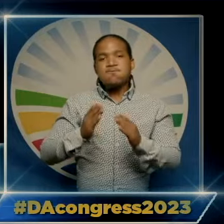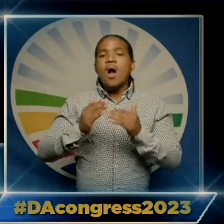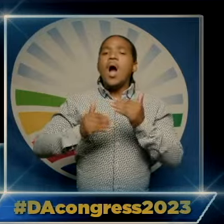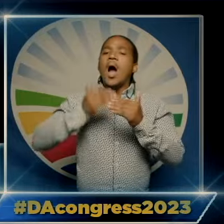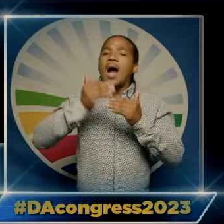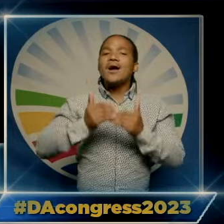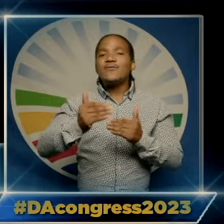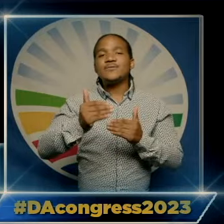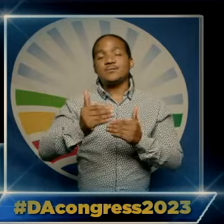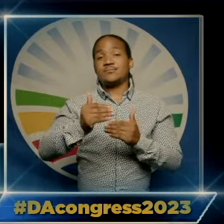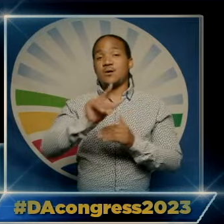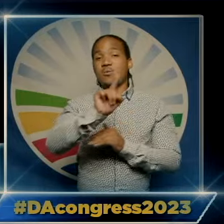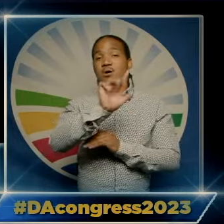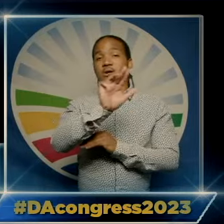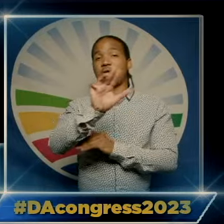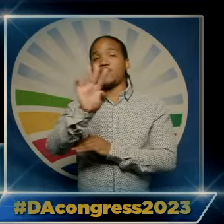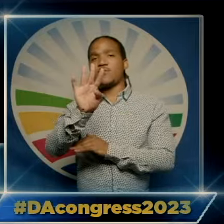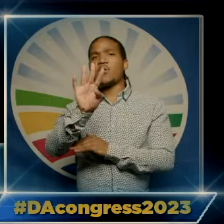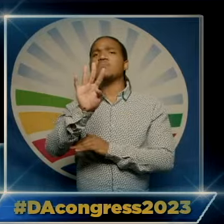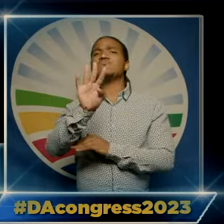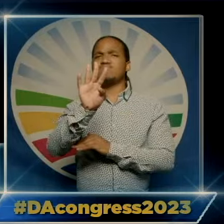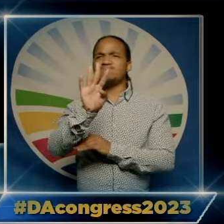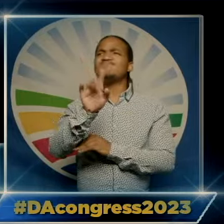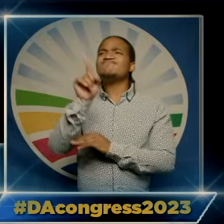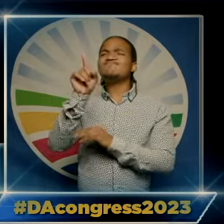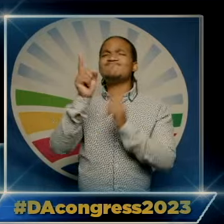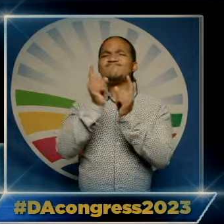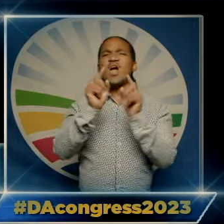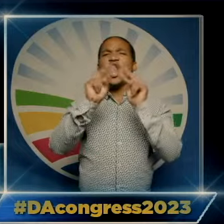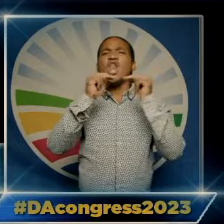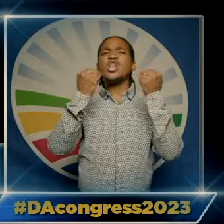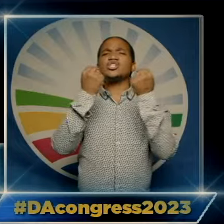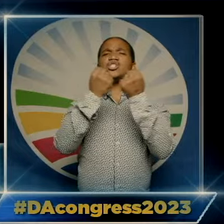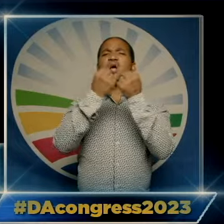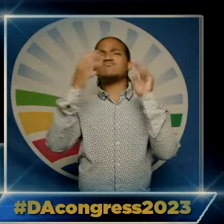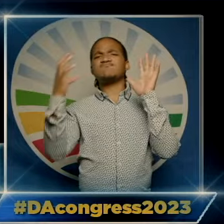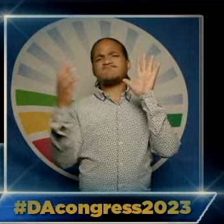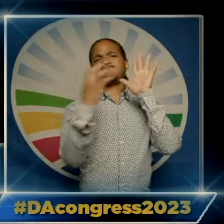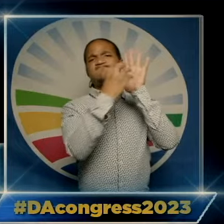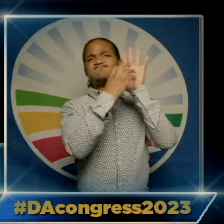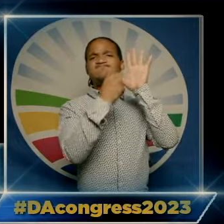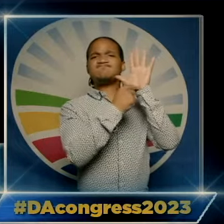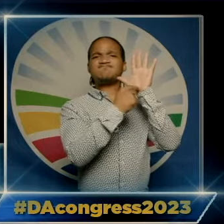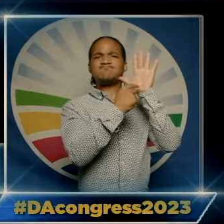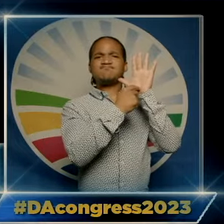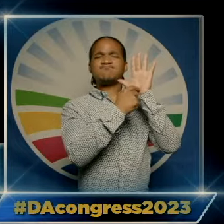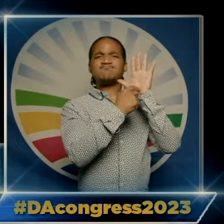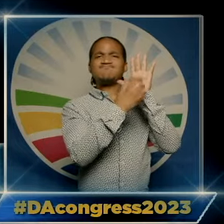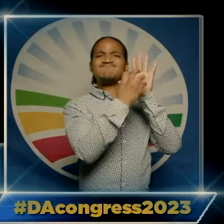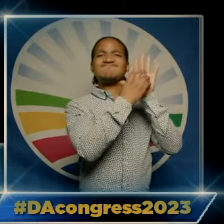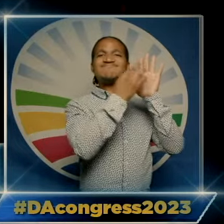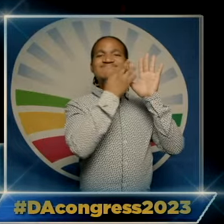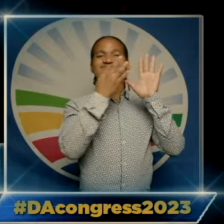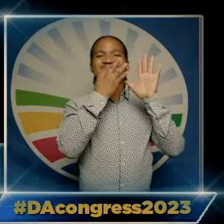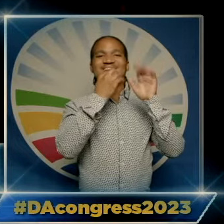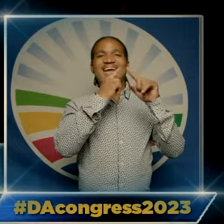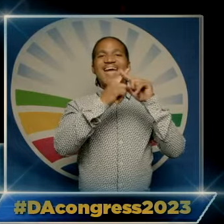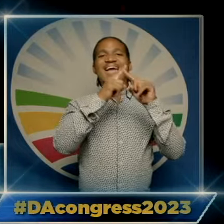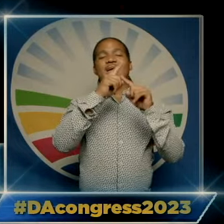post-1994. The coat of arms in the national government gives us a direction. It says, "Ke